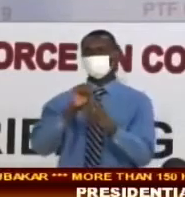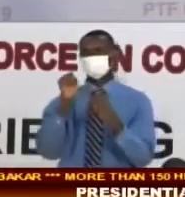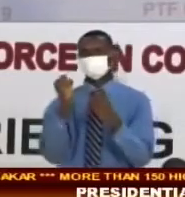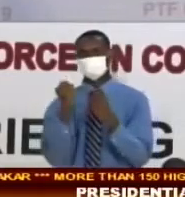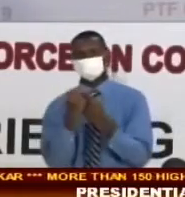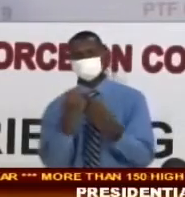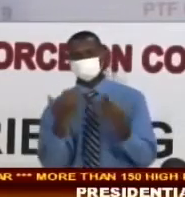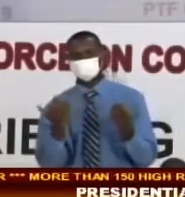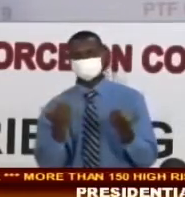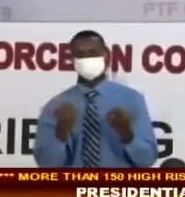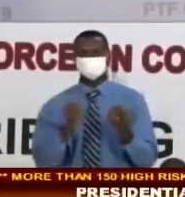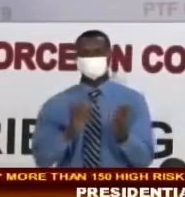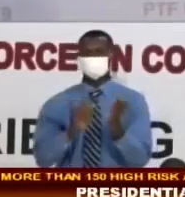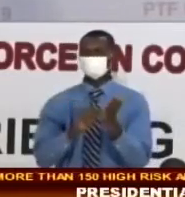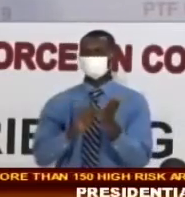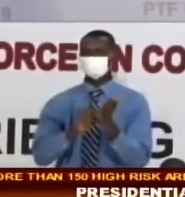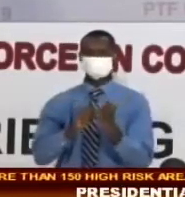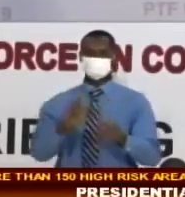many girls as daughters.